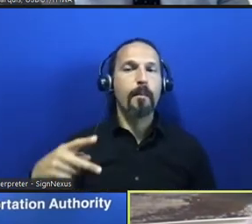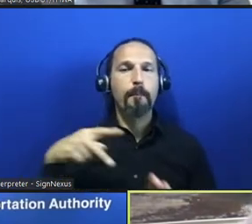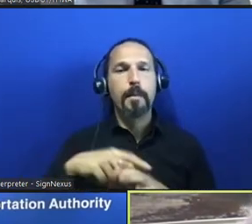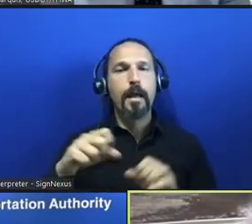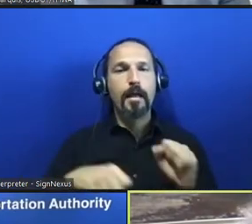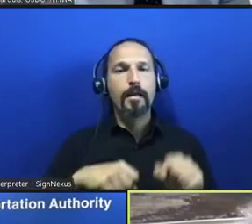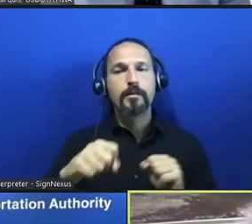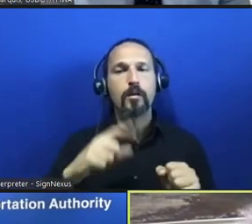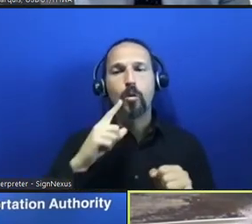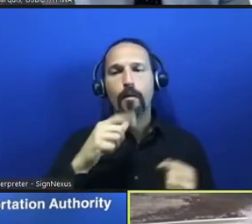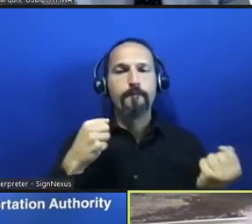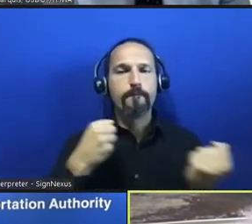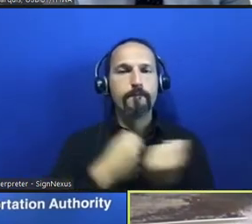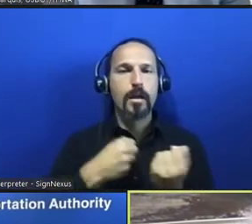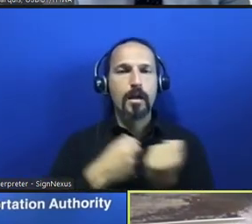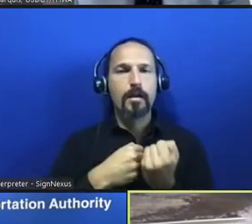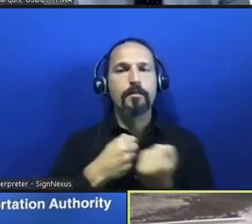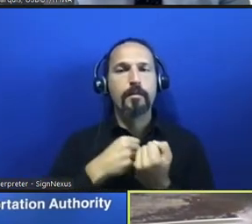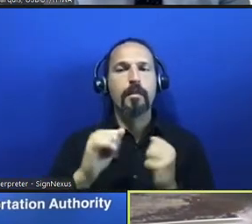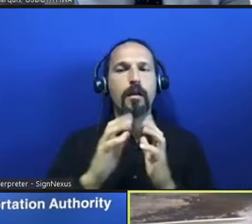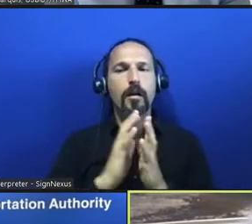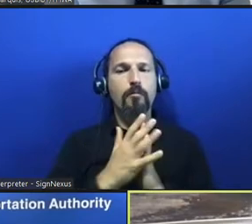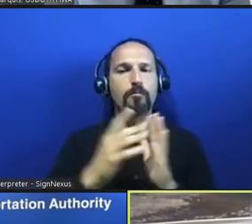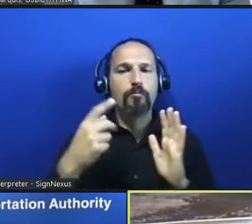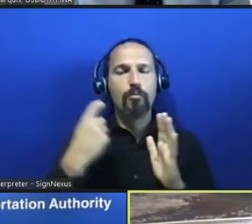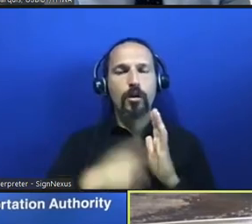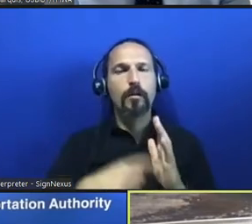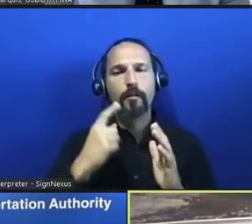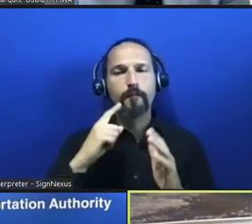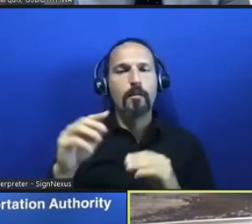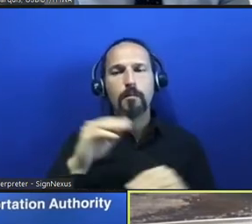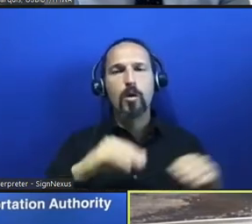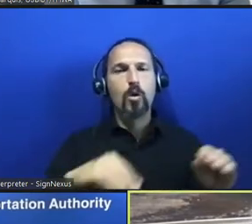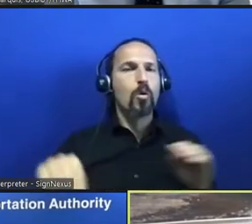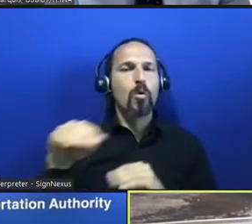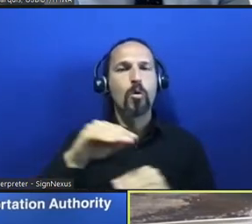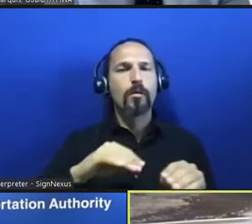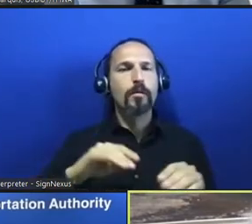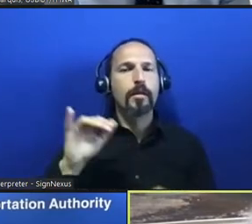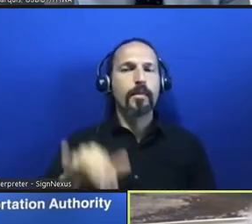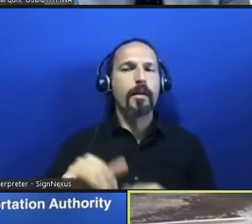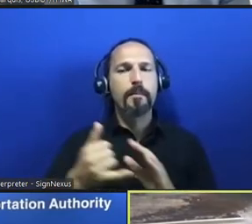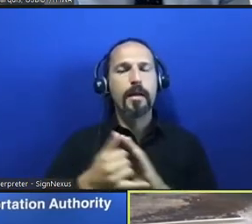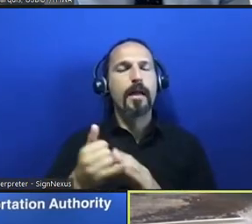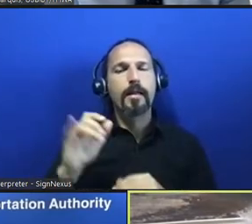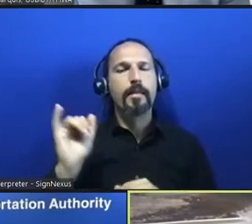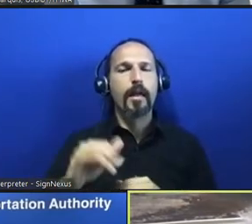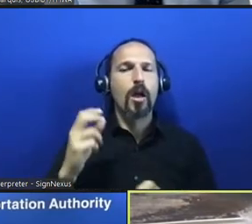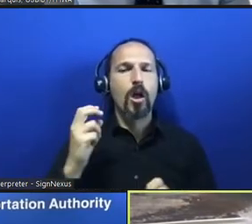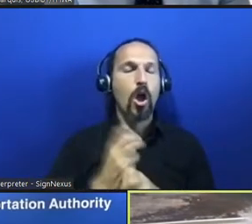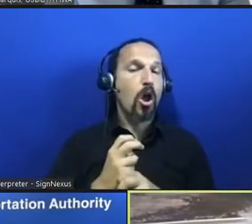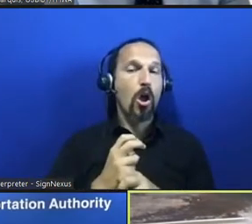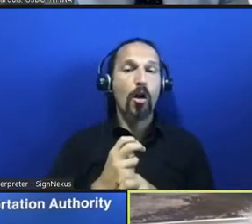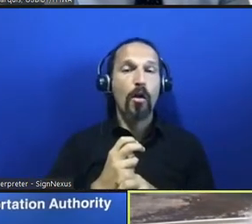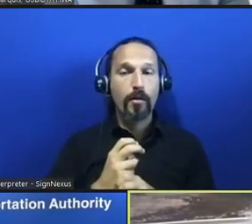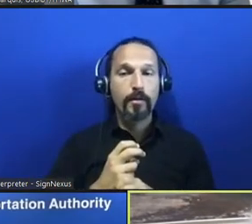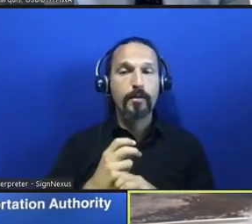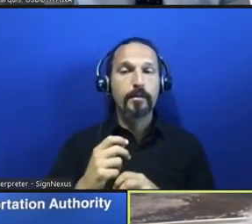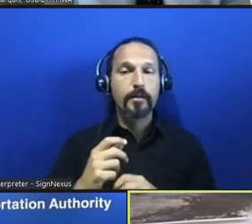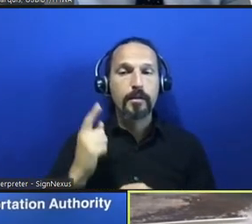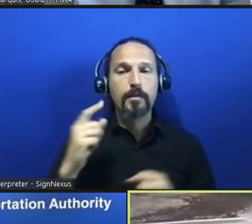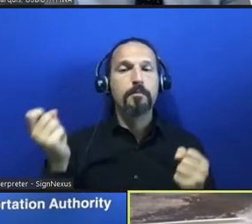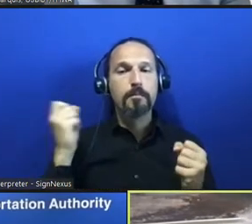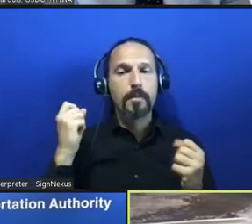in favor of congestion pricing because moving around Manhattan can be a dystopian experience because